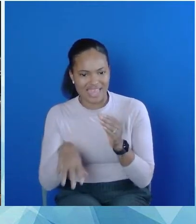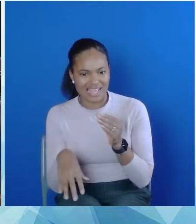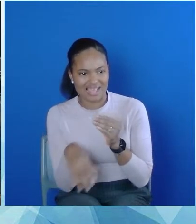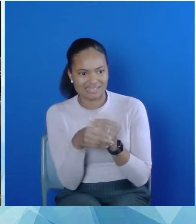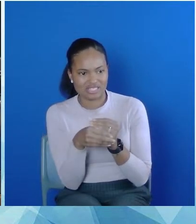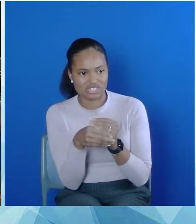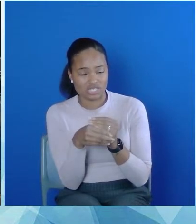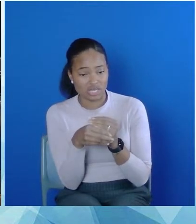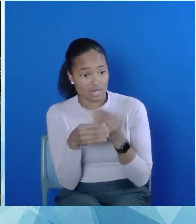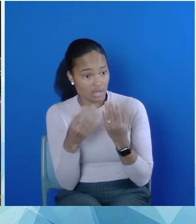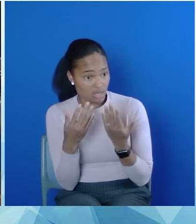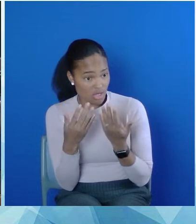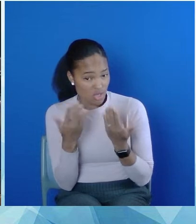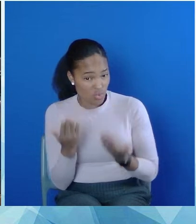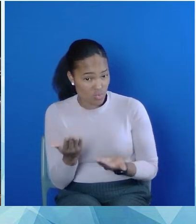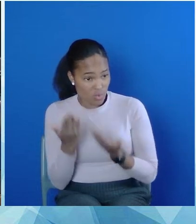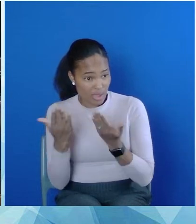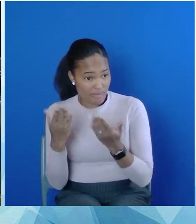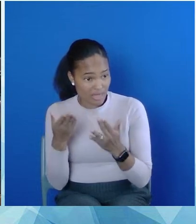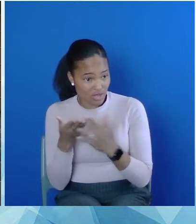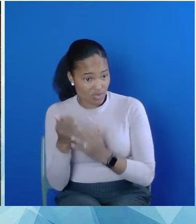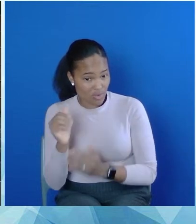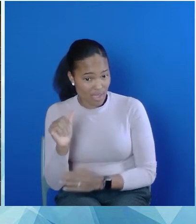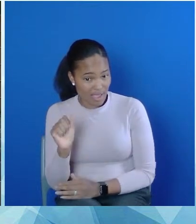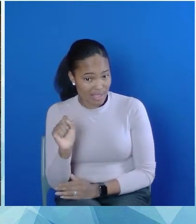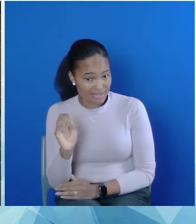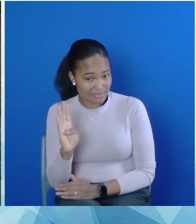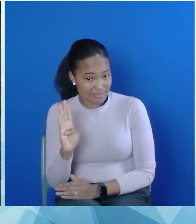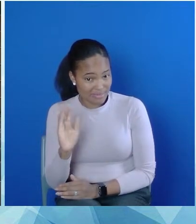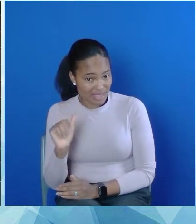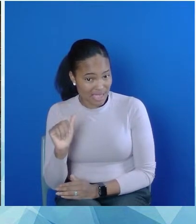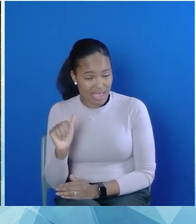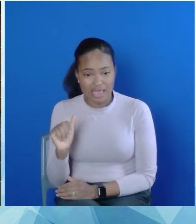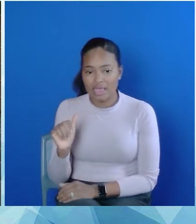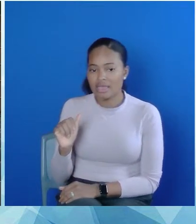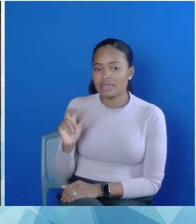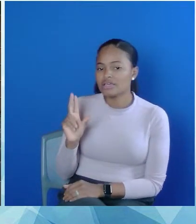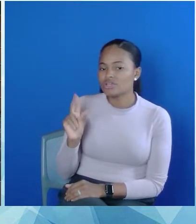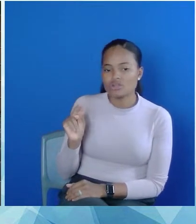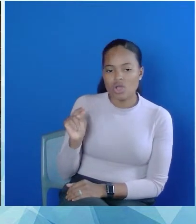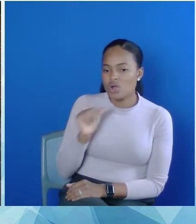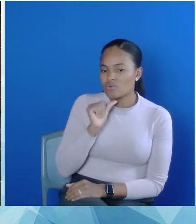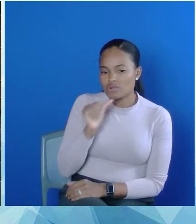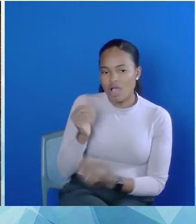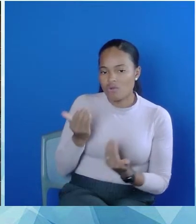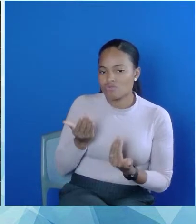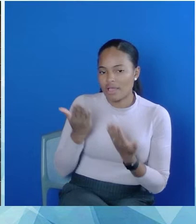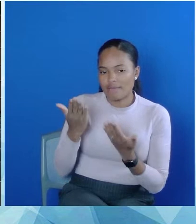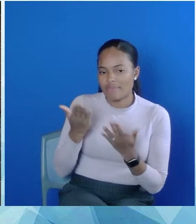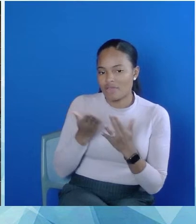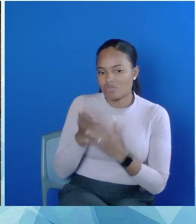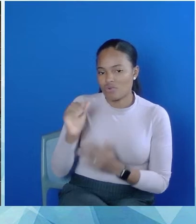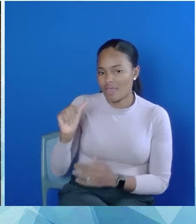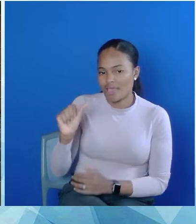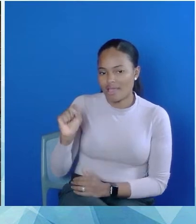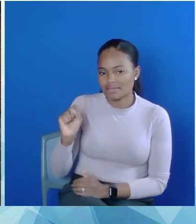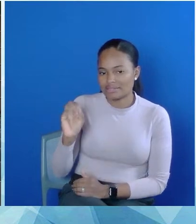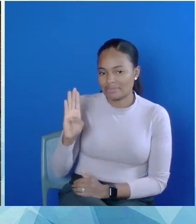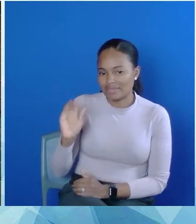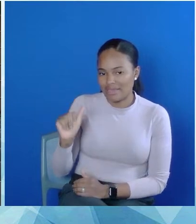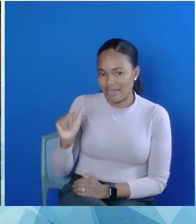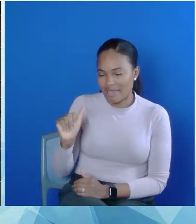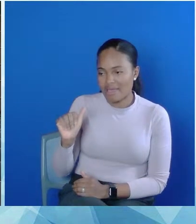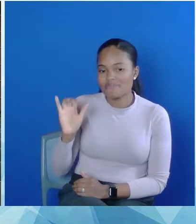through ASBA? No, actually, this was not something recommended through ASBA. This was actually